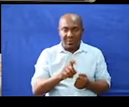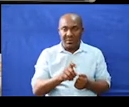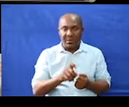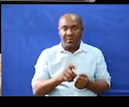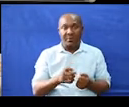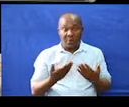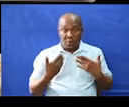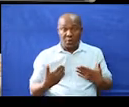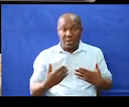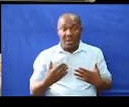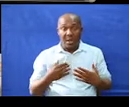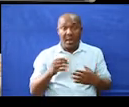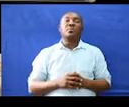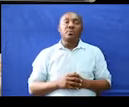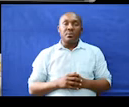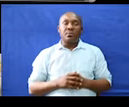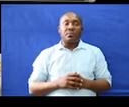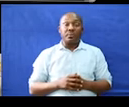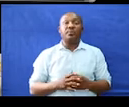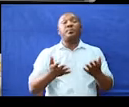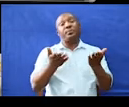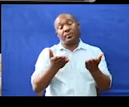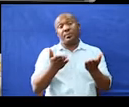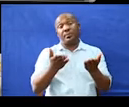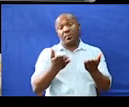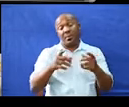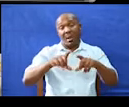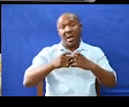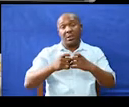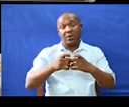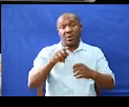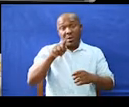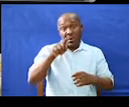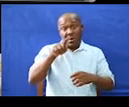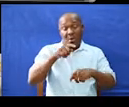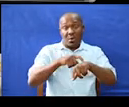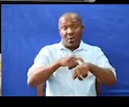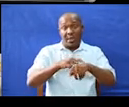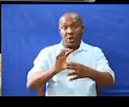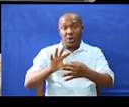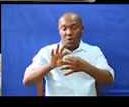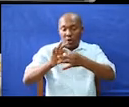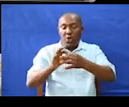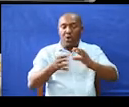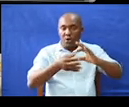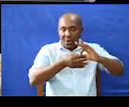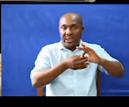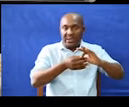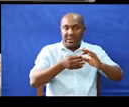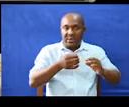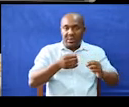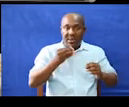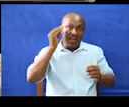the today's biologists. But when you connect the theory with our daily